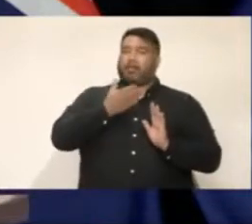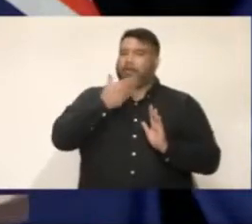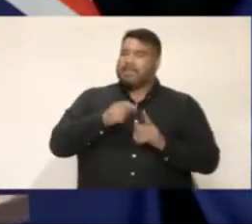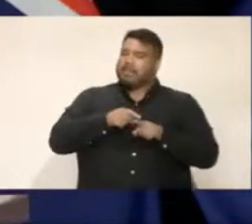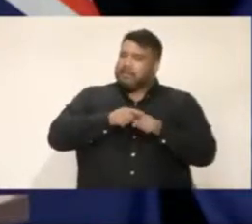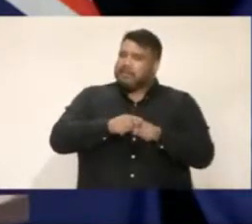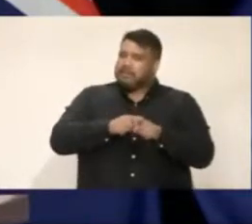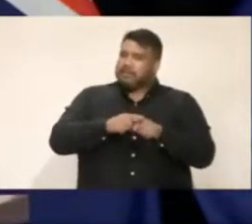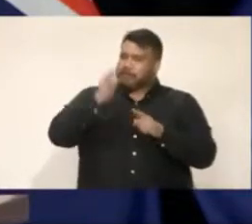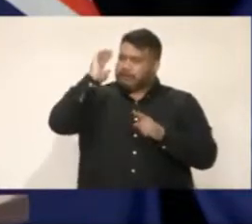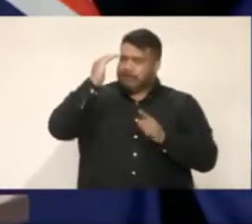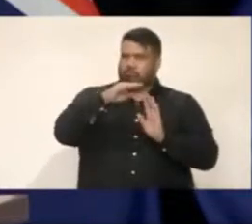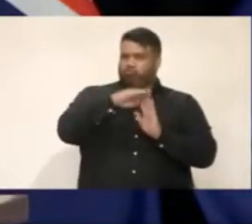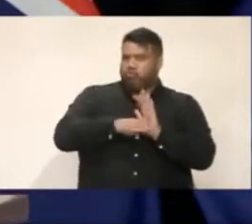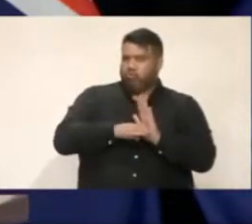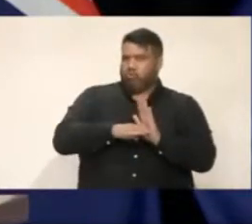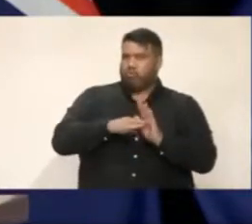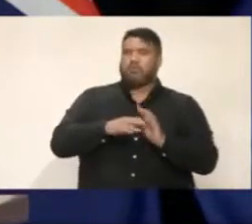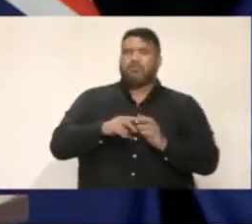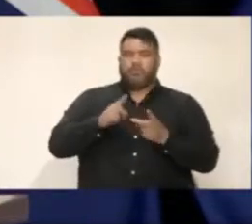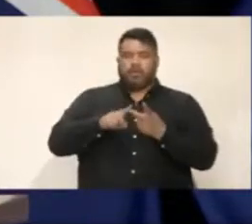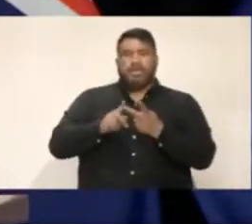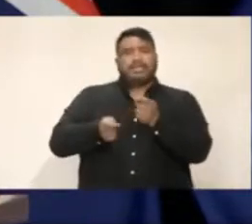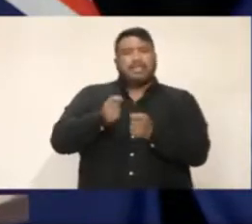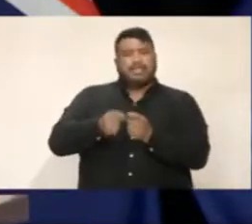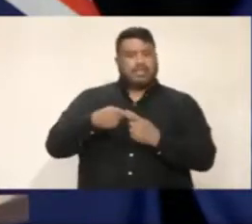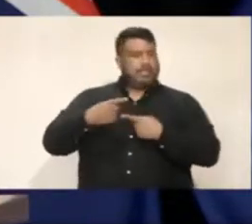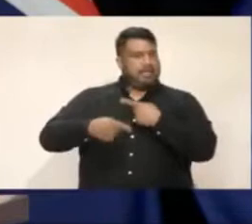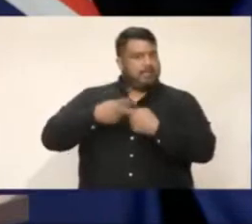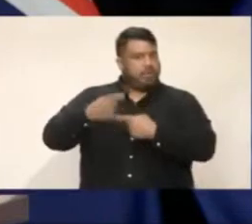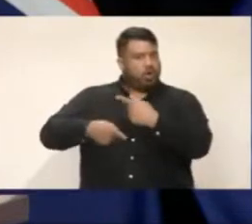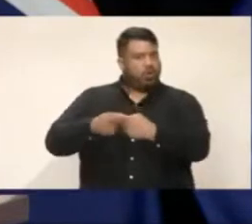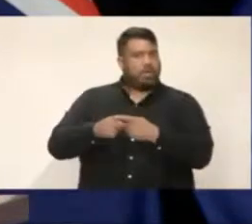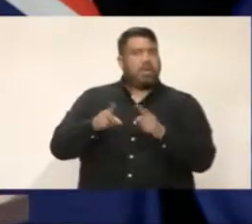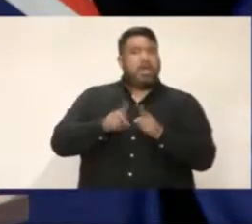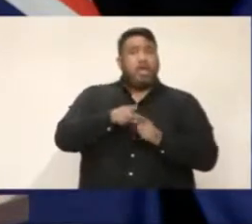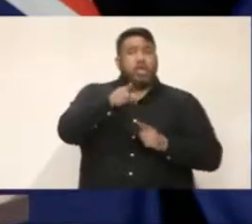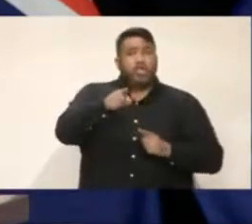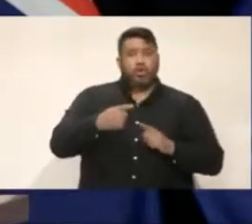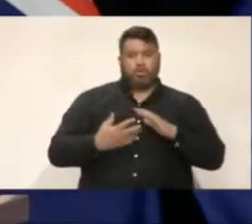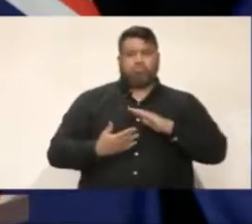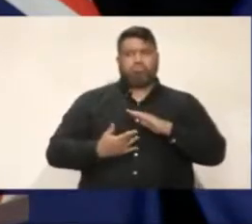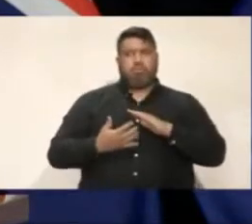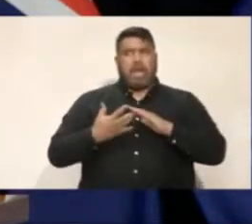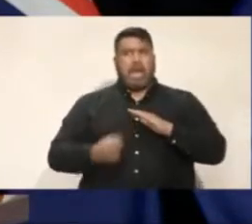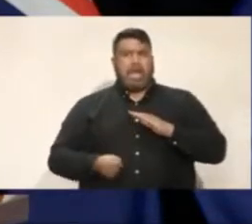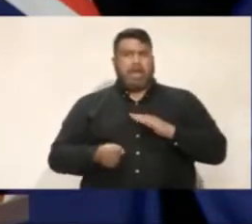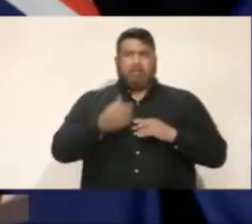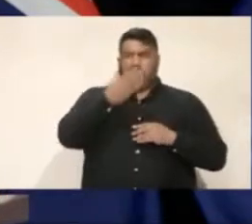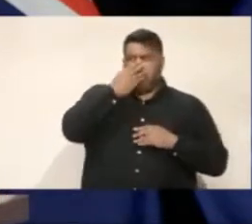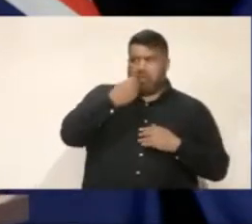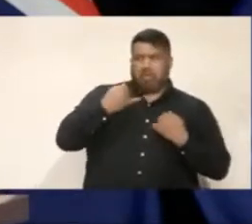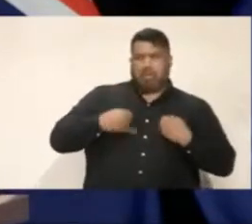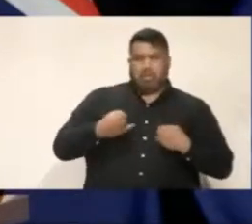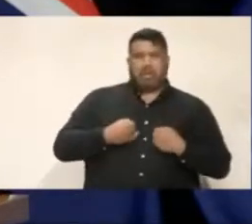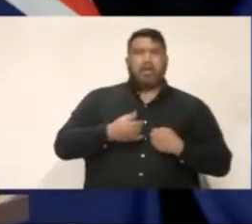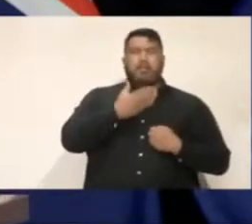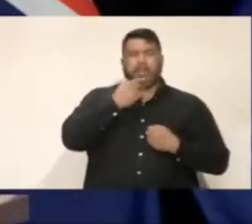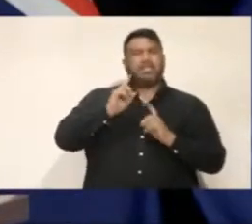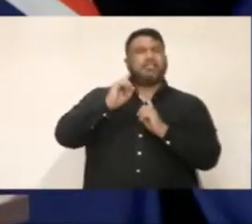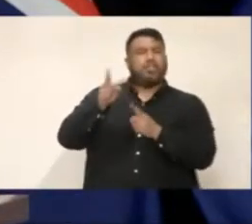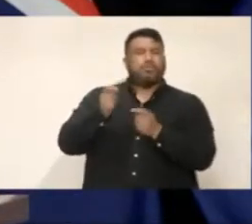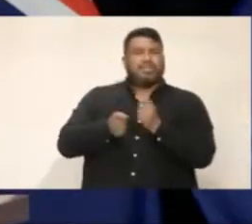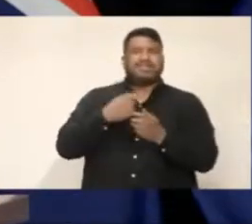up. On testing, our message continues to be, get a test if you have cold or flu symptoms, no matter where you are